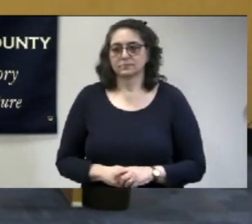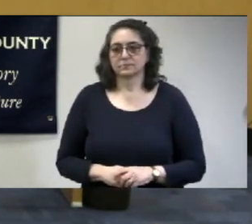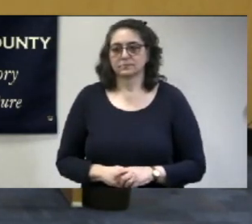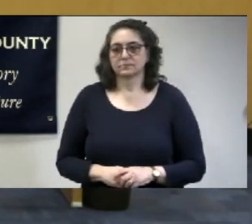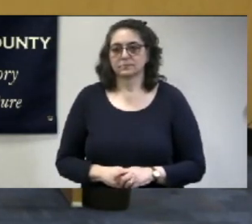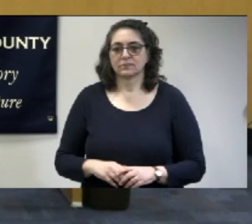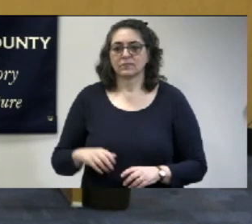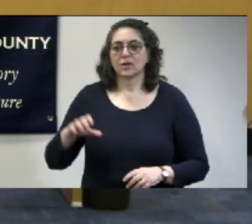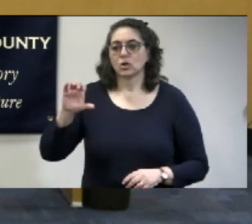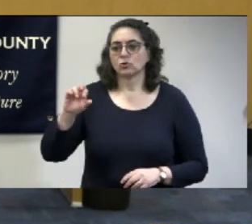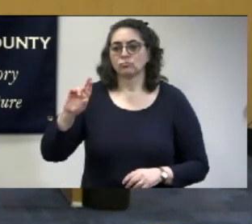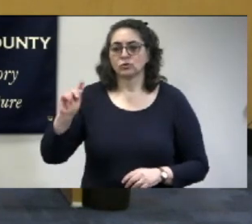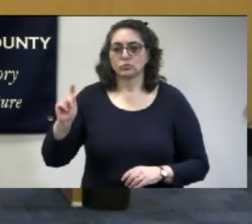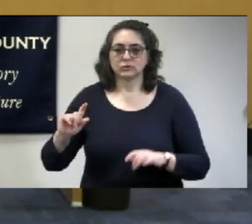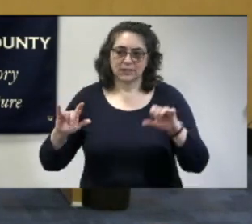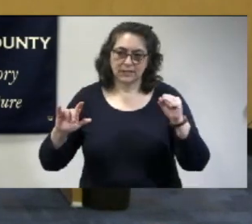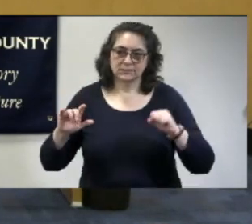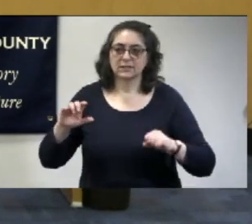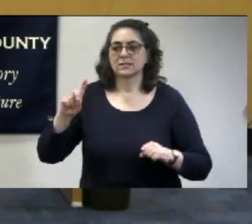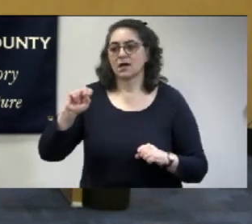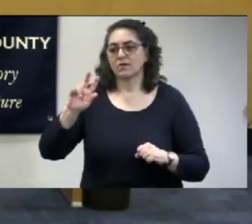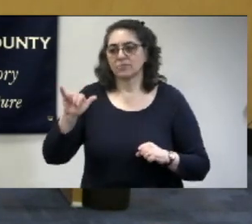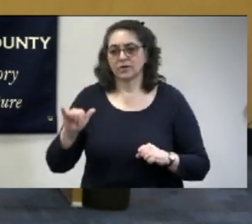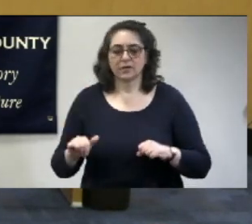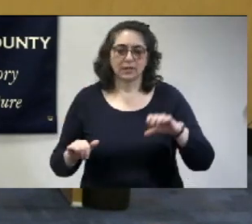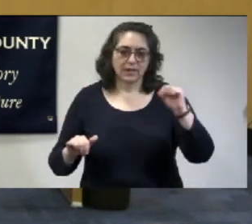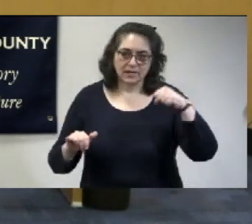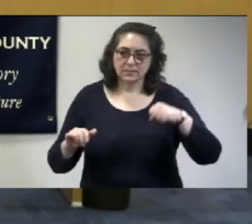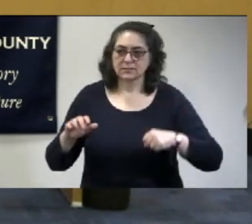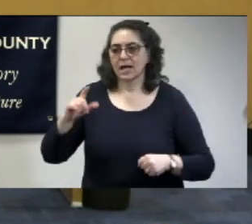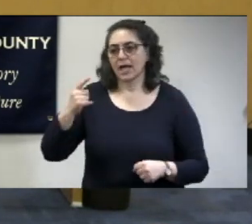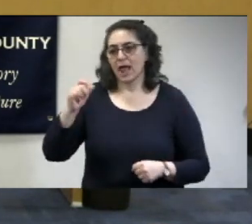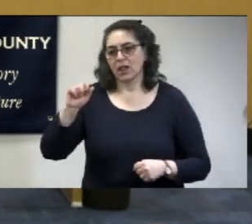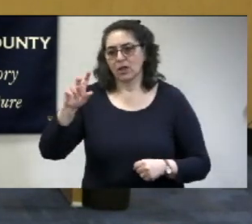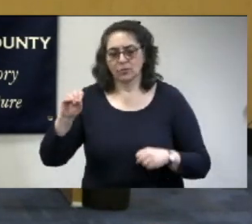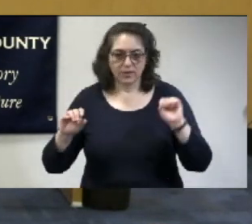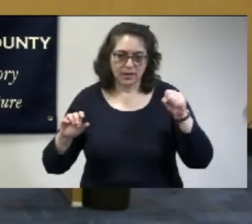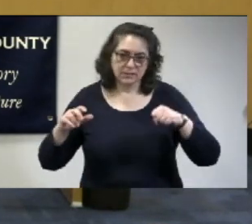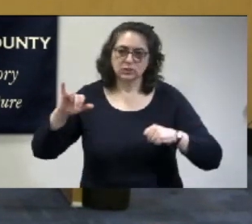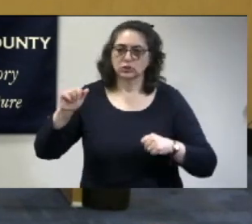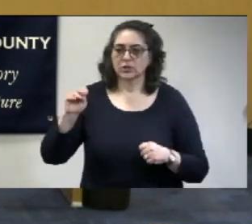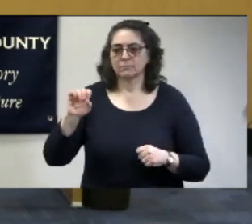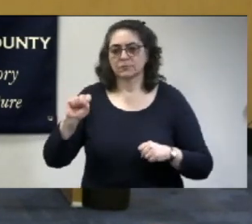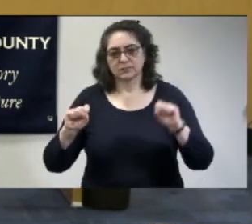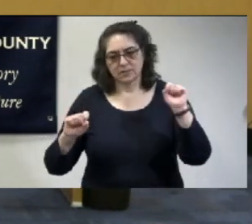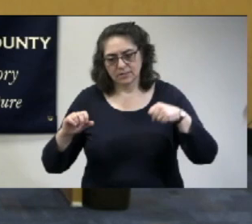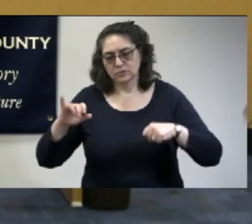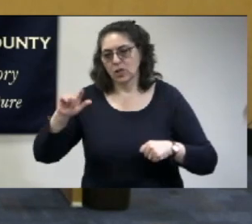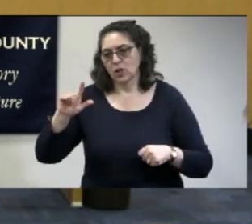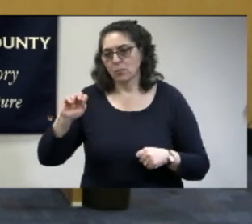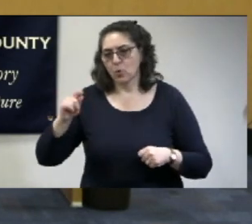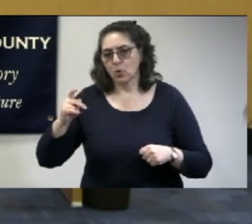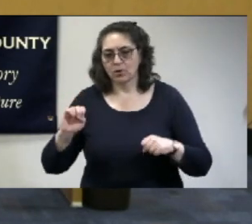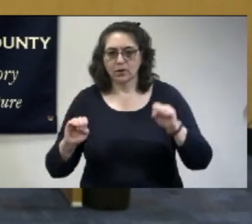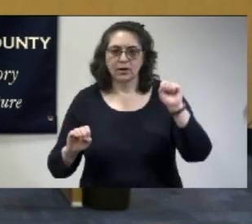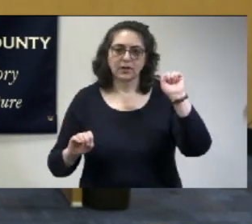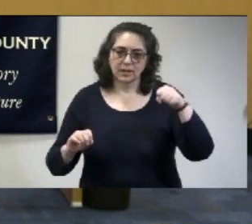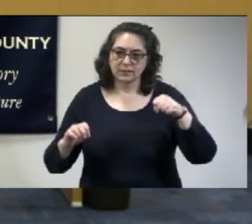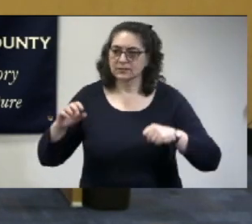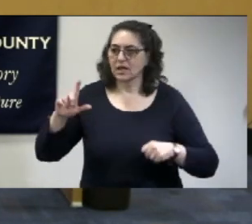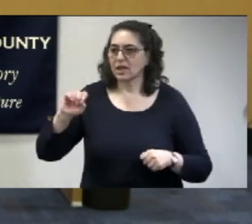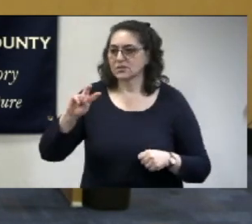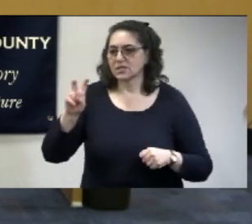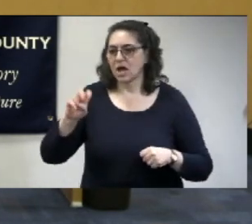County Commissioners Cruz. Yes. Duffy. Yes. Gallo. Yes. James. Yes. Lepore. Yes. Deputy Director Lazara.